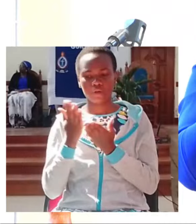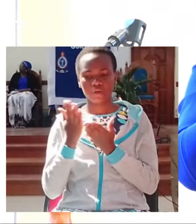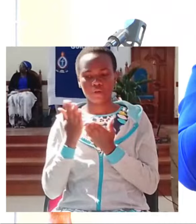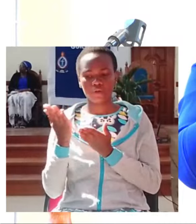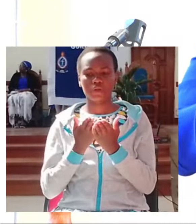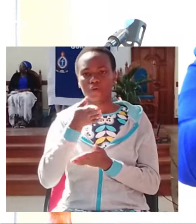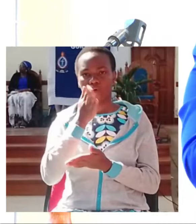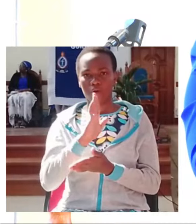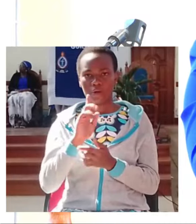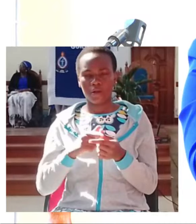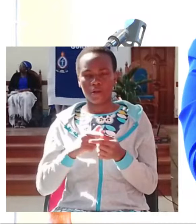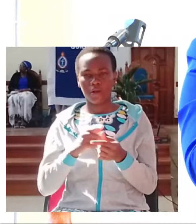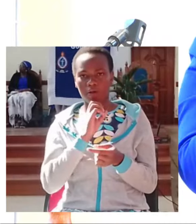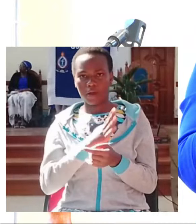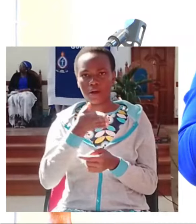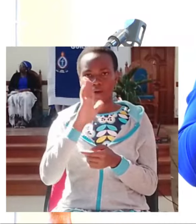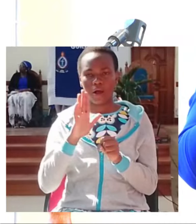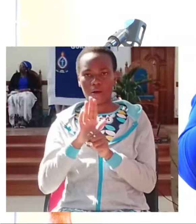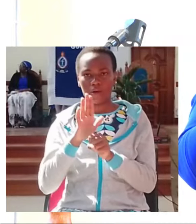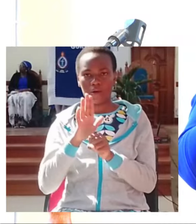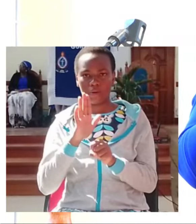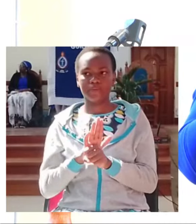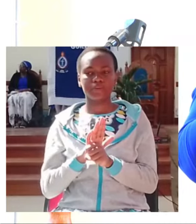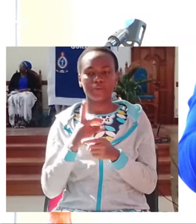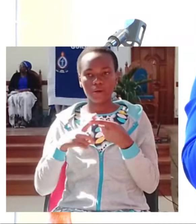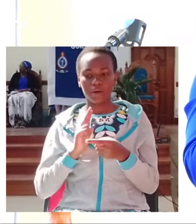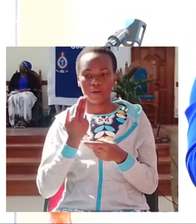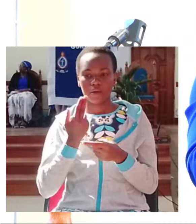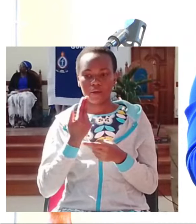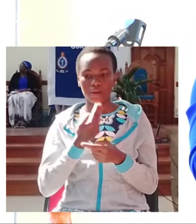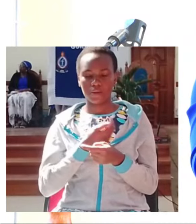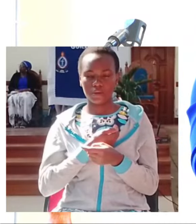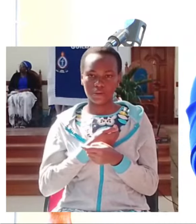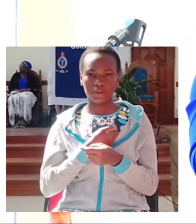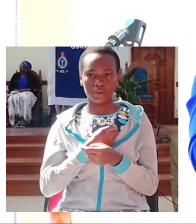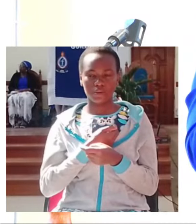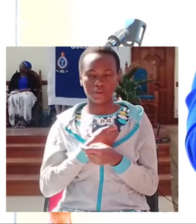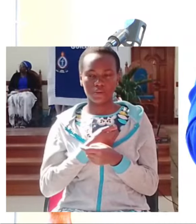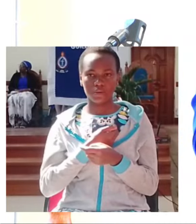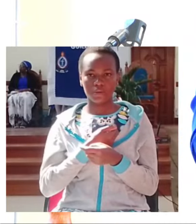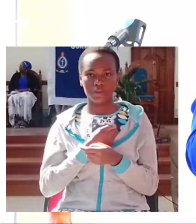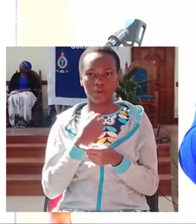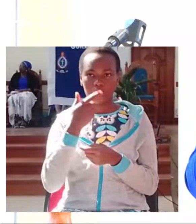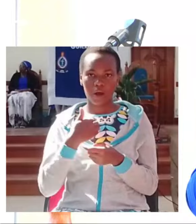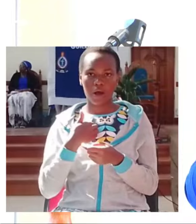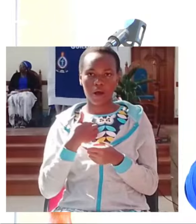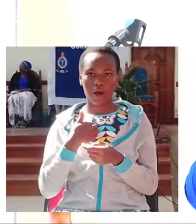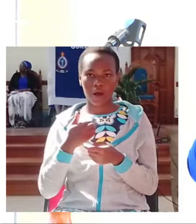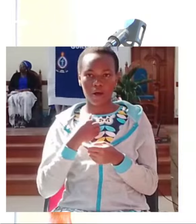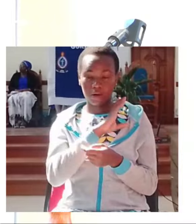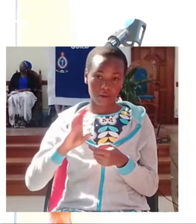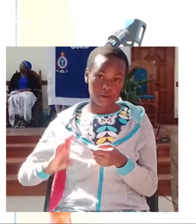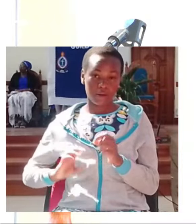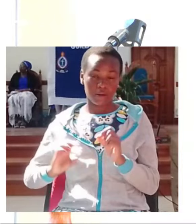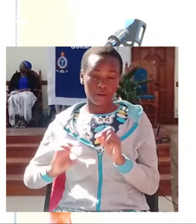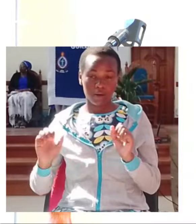God, they fear their God so much, but us, we who have a Christ, a